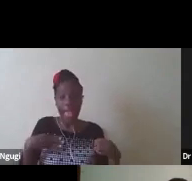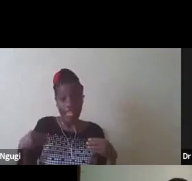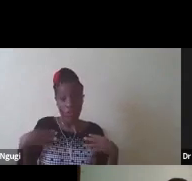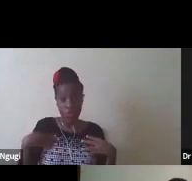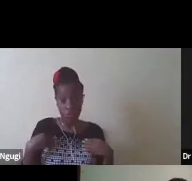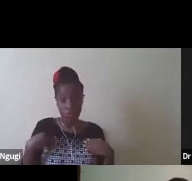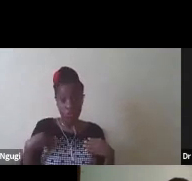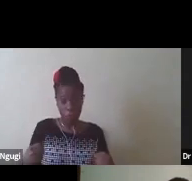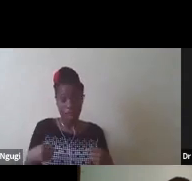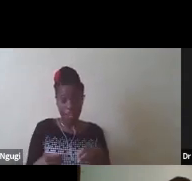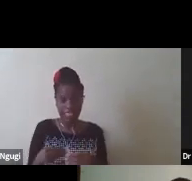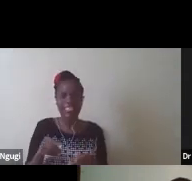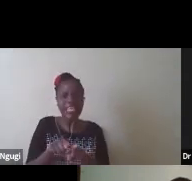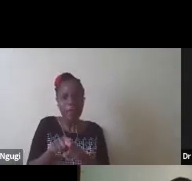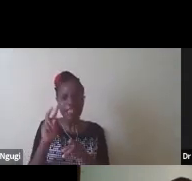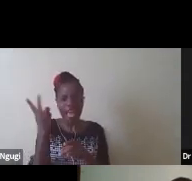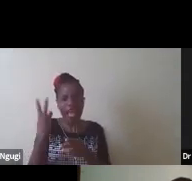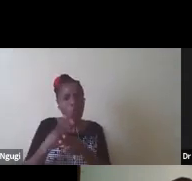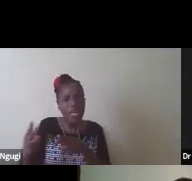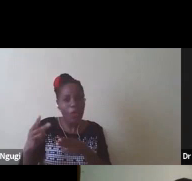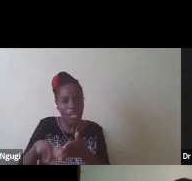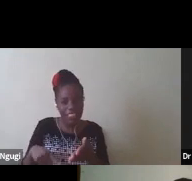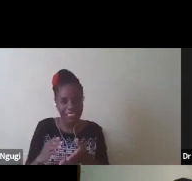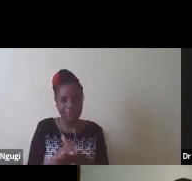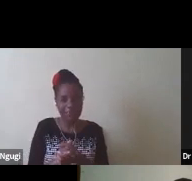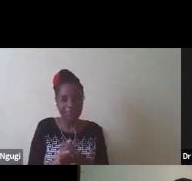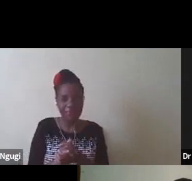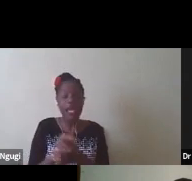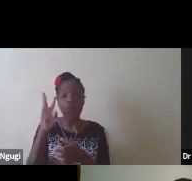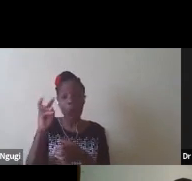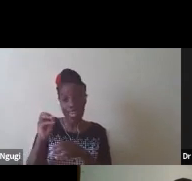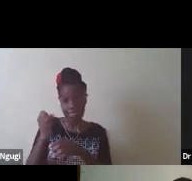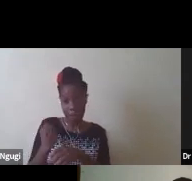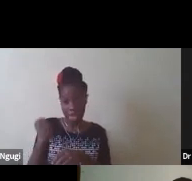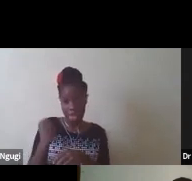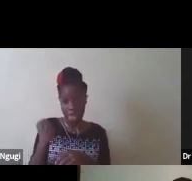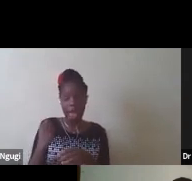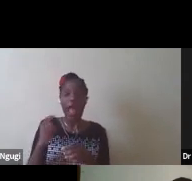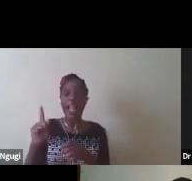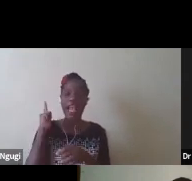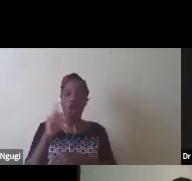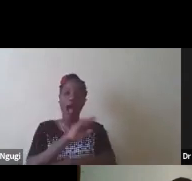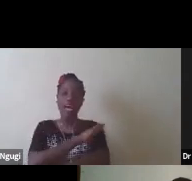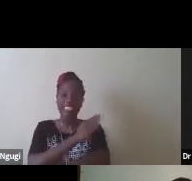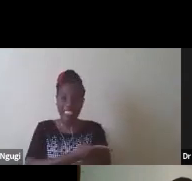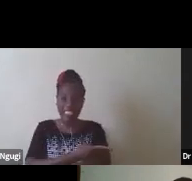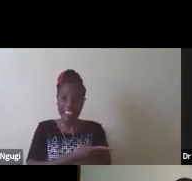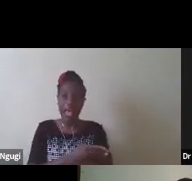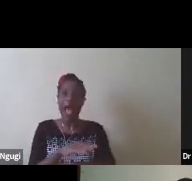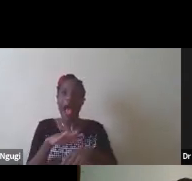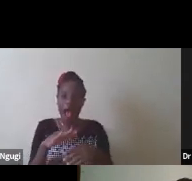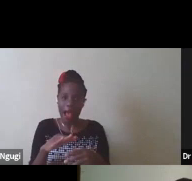mental health and social sectors. Then it was followed by the second webinar on the 20th of May, where we had the legal capacity as the driving